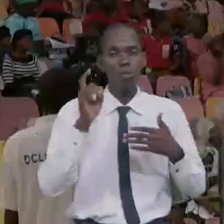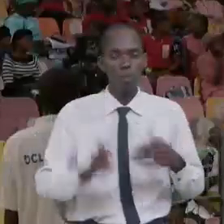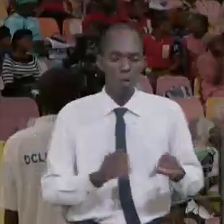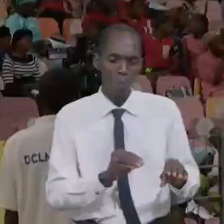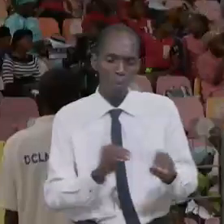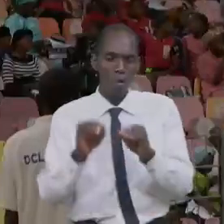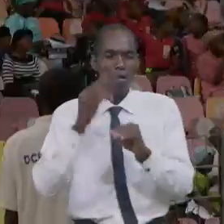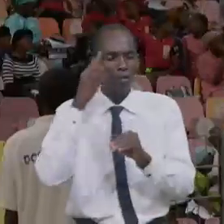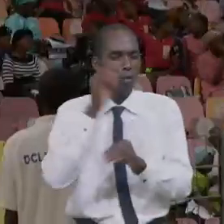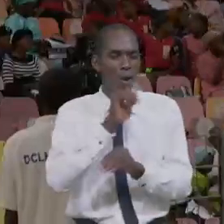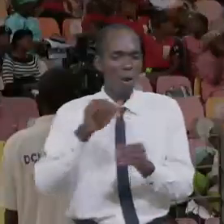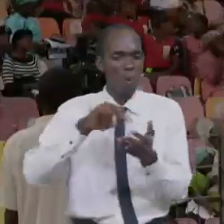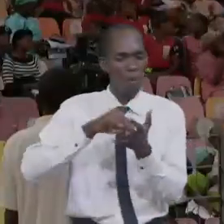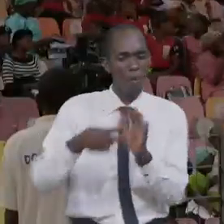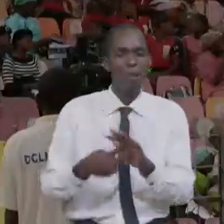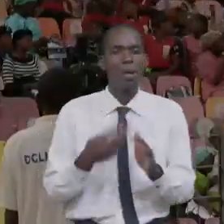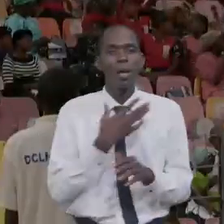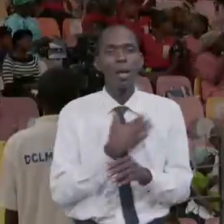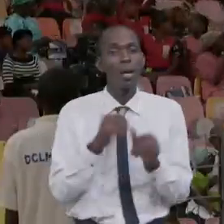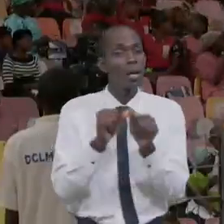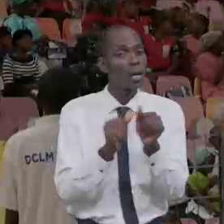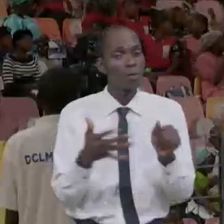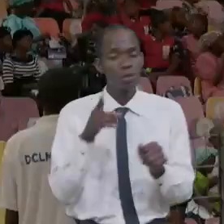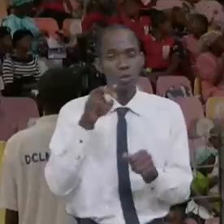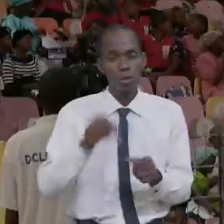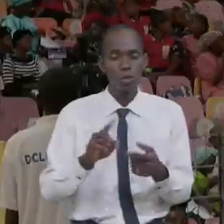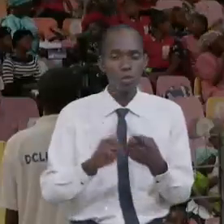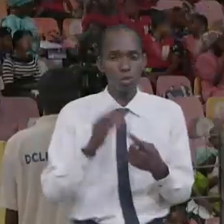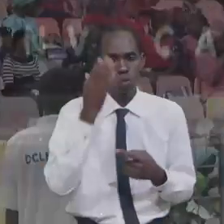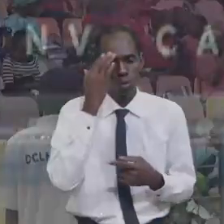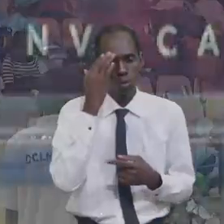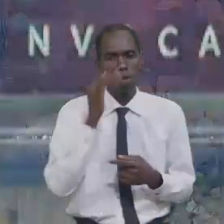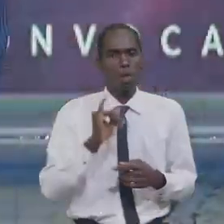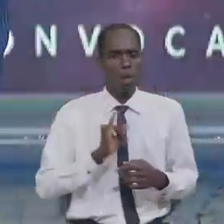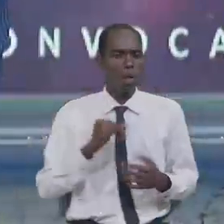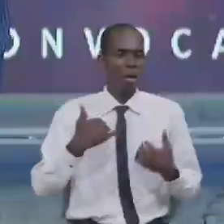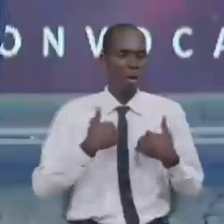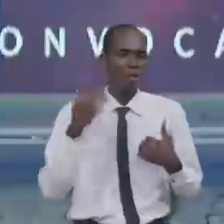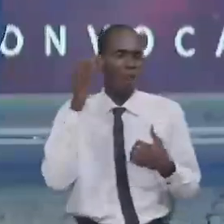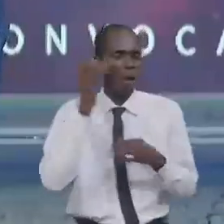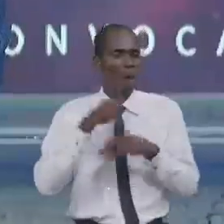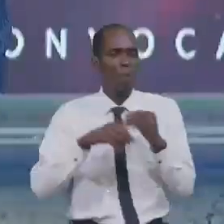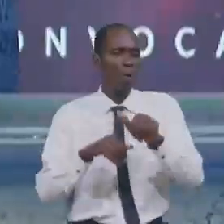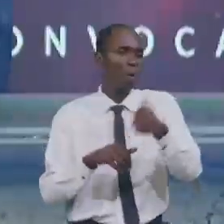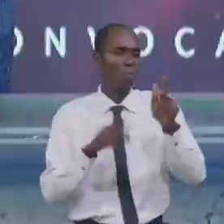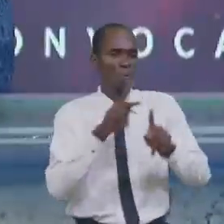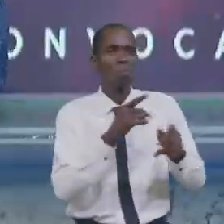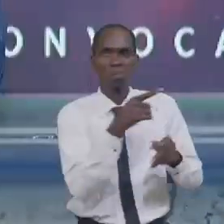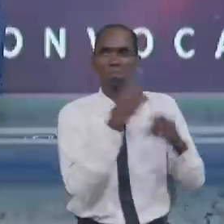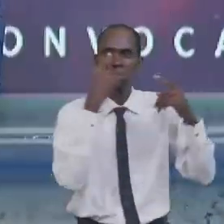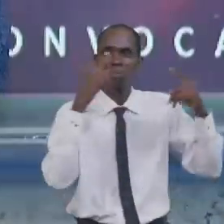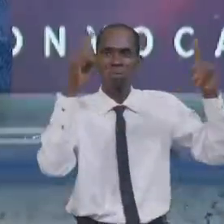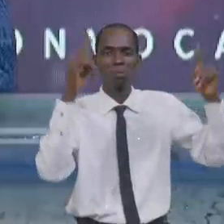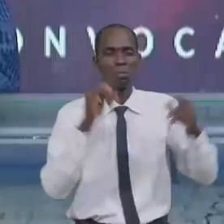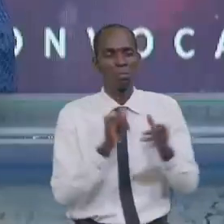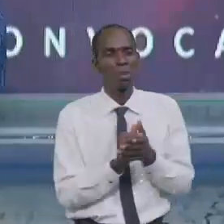a purpose. And everything you need to know. I've heard about other people. They made it. They were